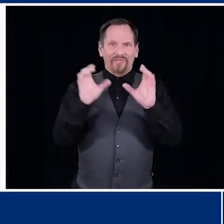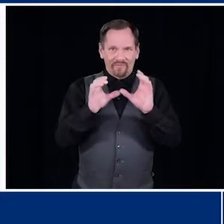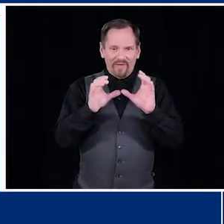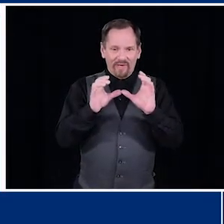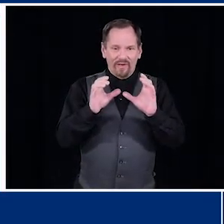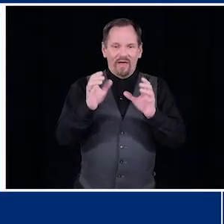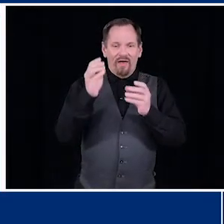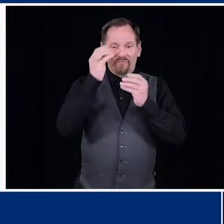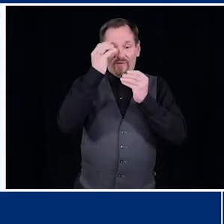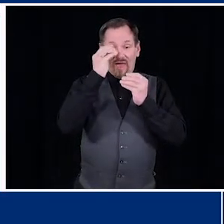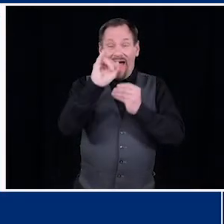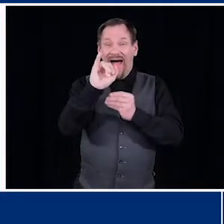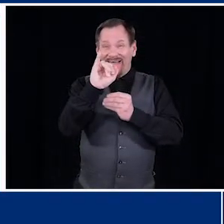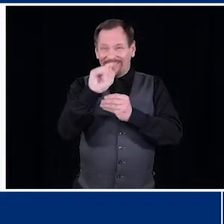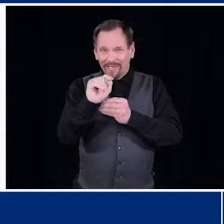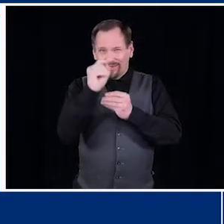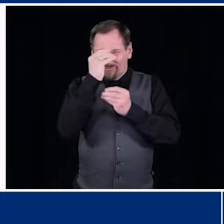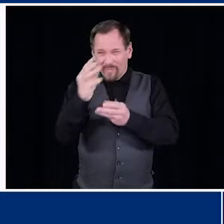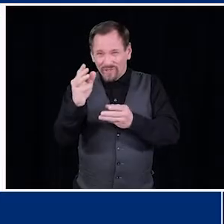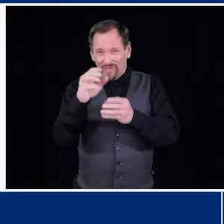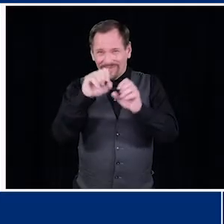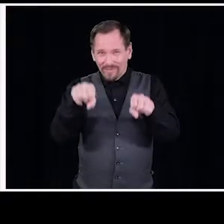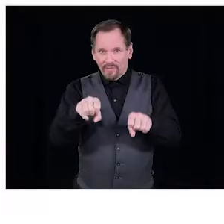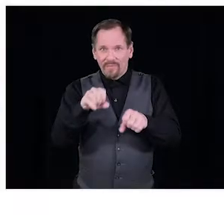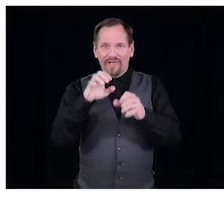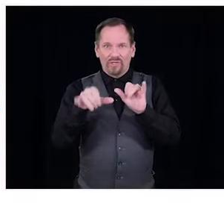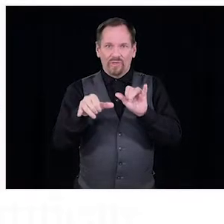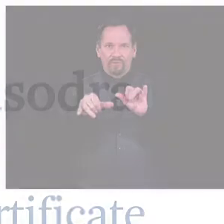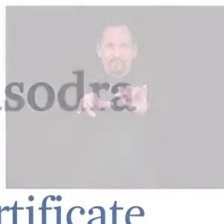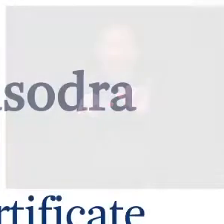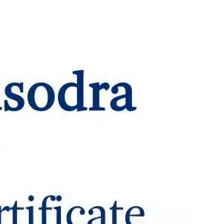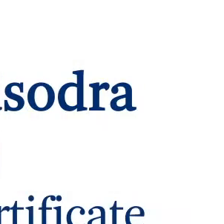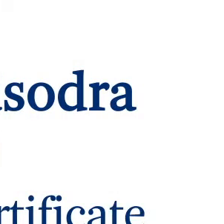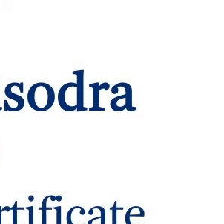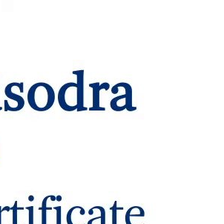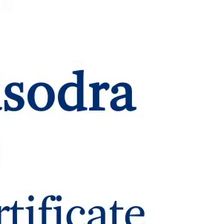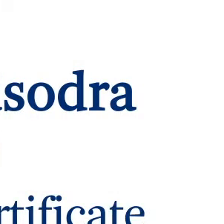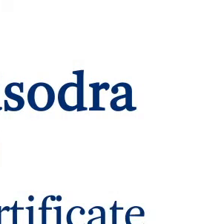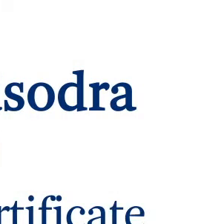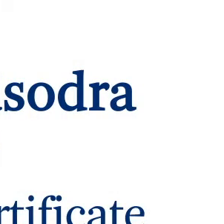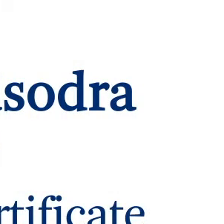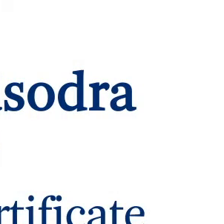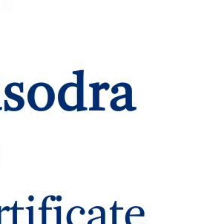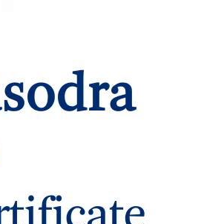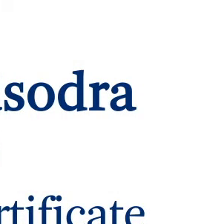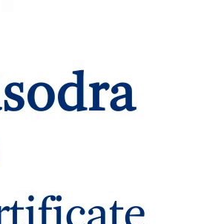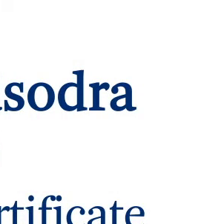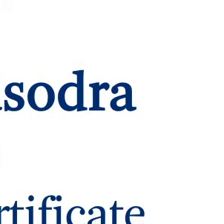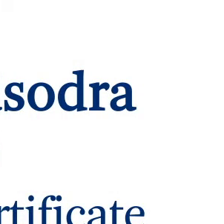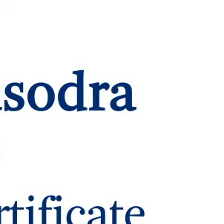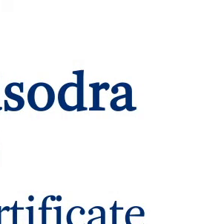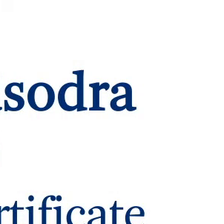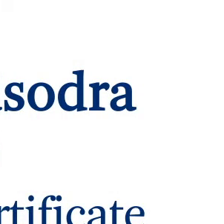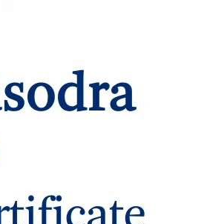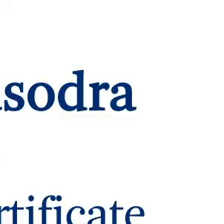of the certificate in information systems engineering. Roslyn Jasadra Ram.